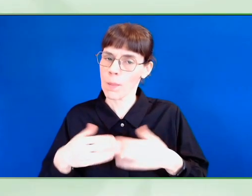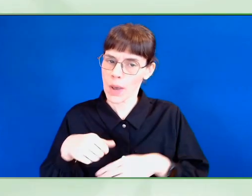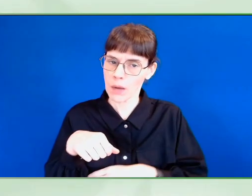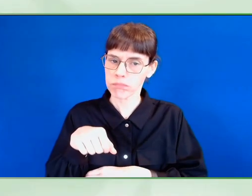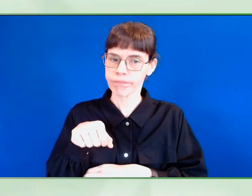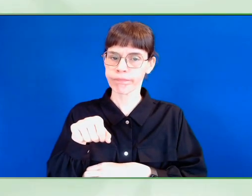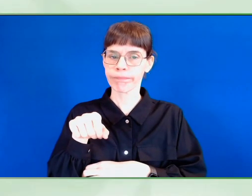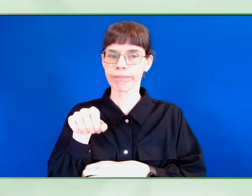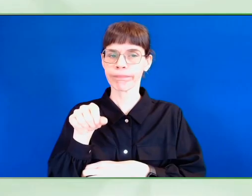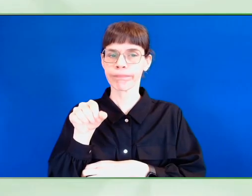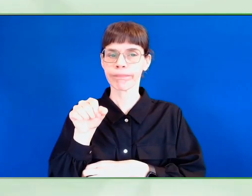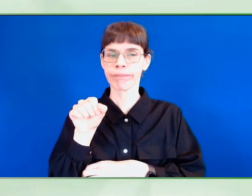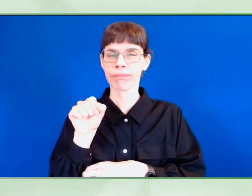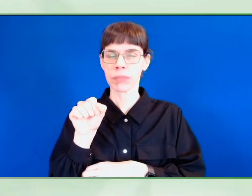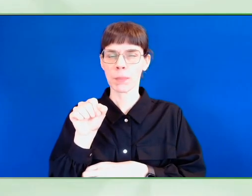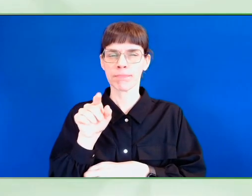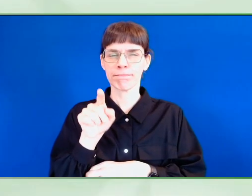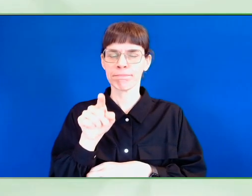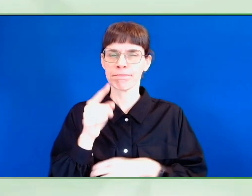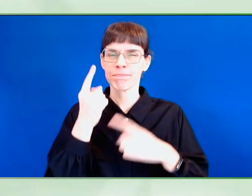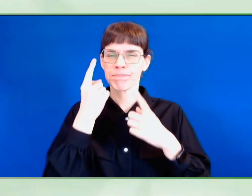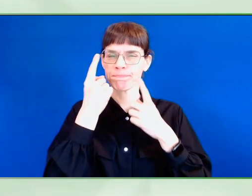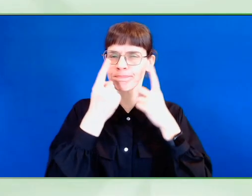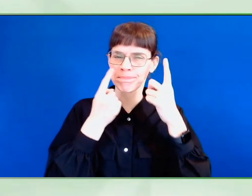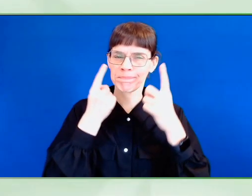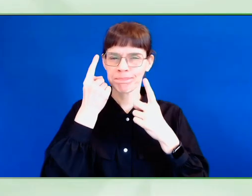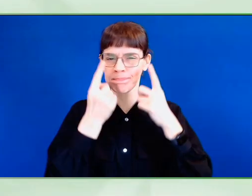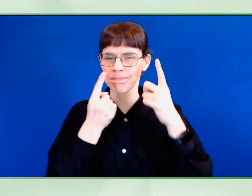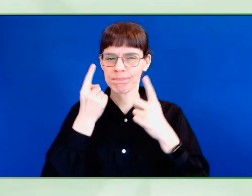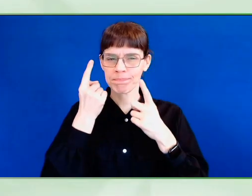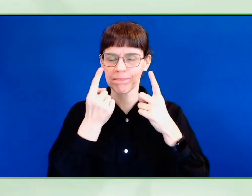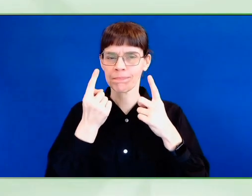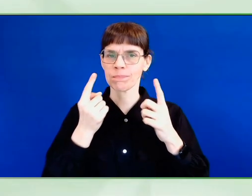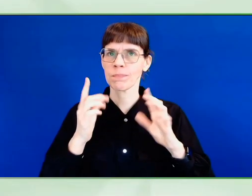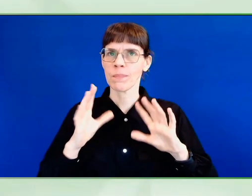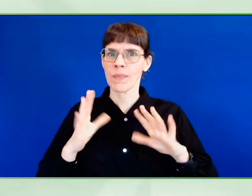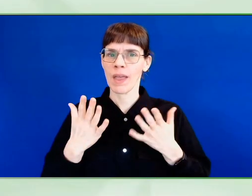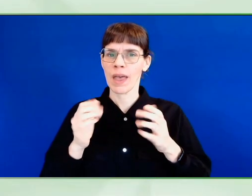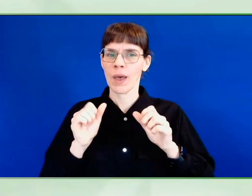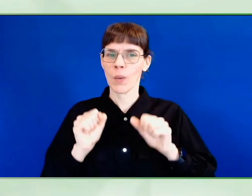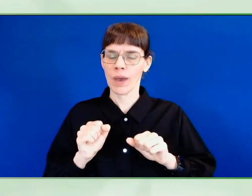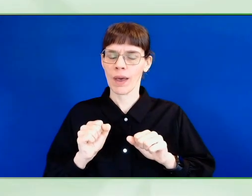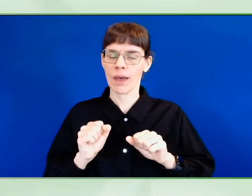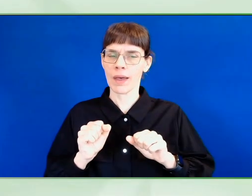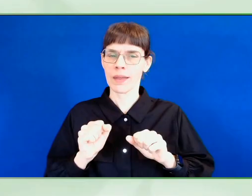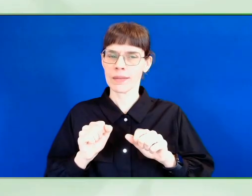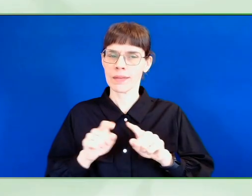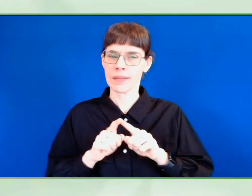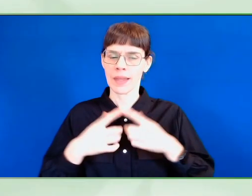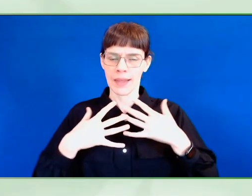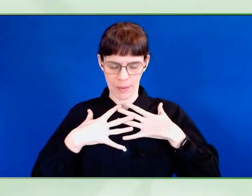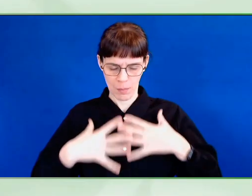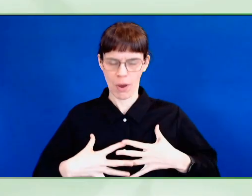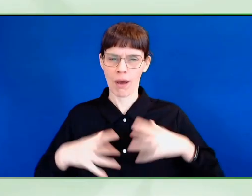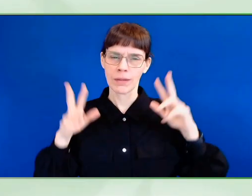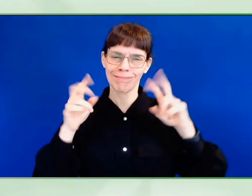to really think about how you can take a moment to hug your body. So either wrapping arms